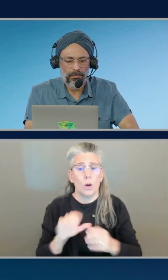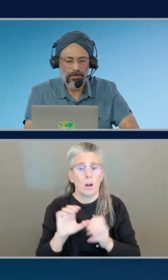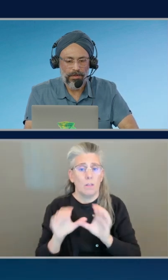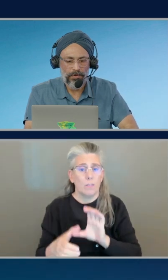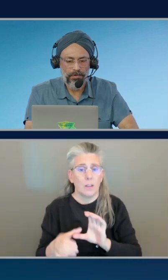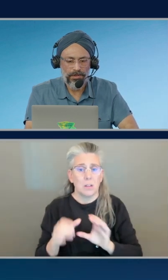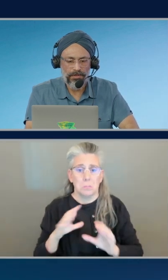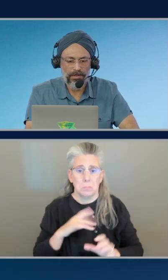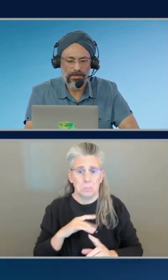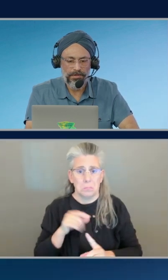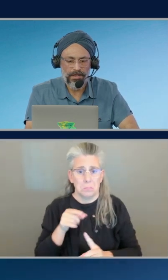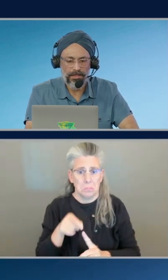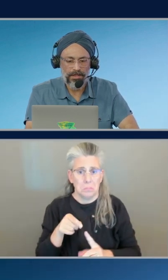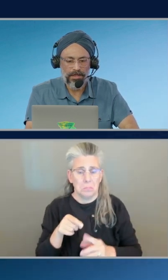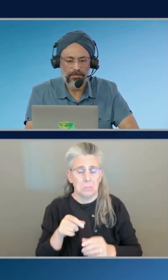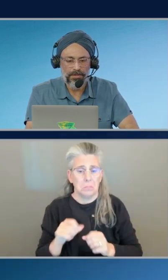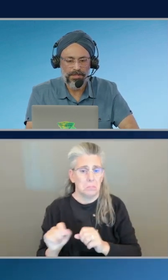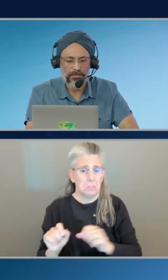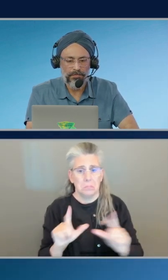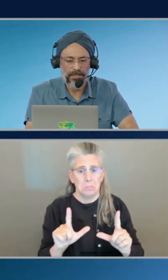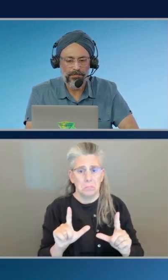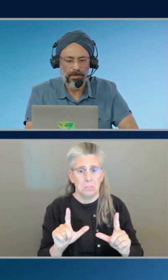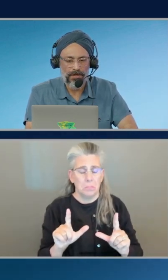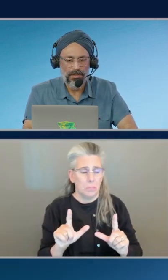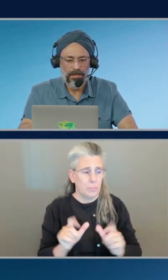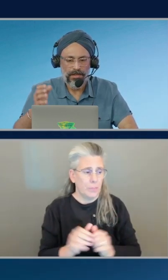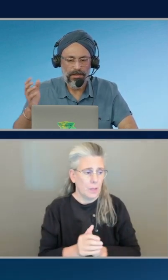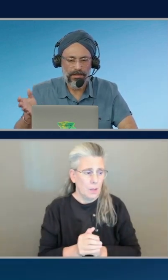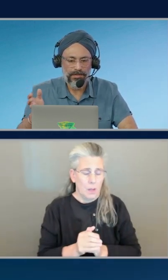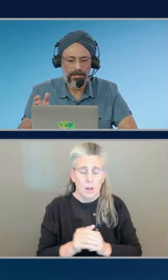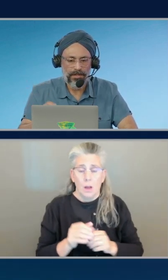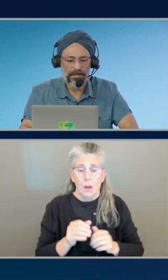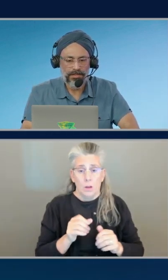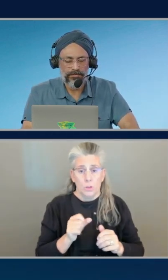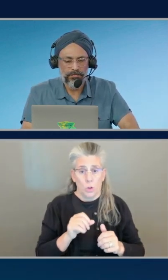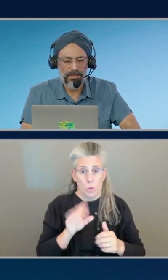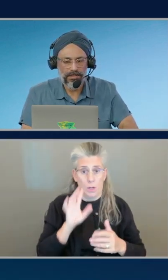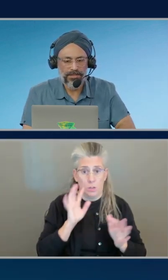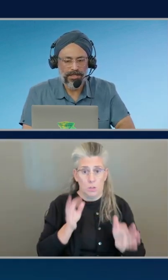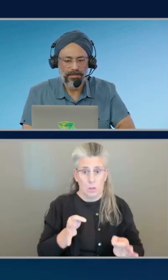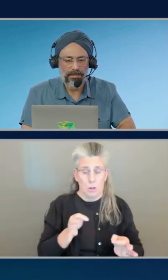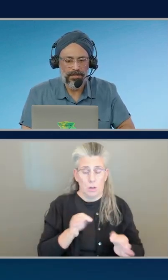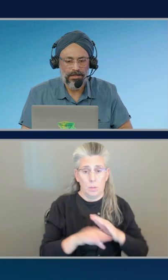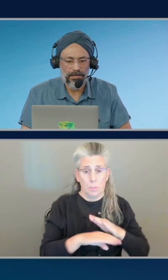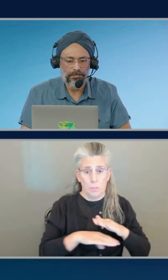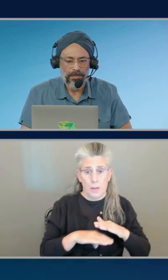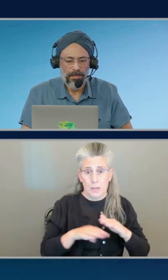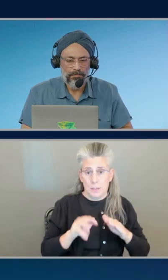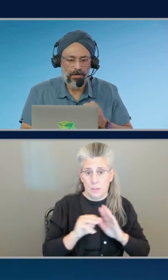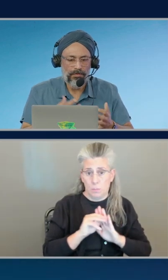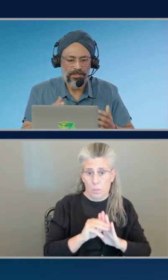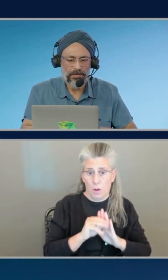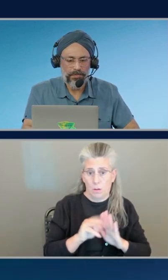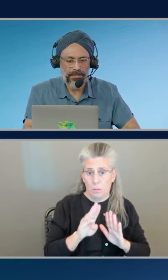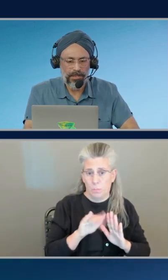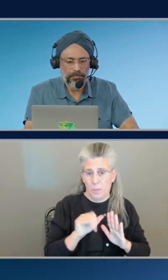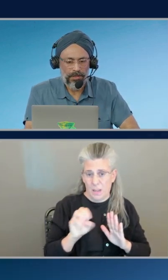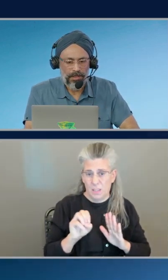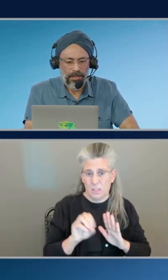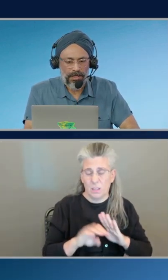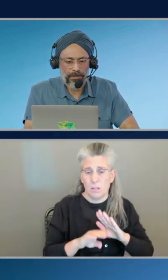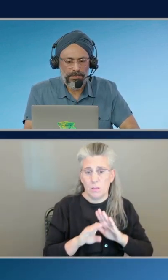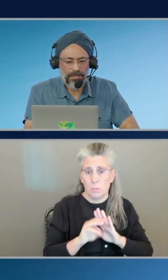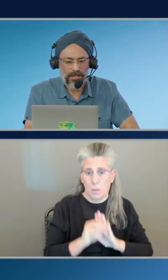bit, what I'm doing here is I'm saying, this is my base model. It is a 7 billion chat model, which I picked